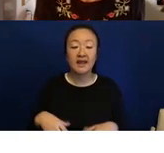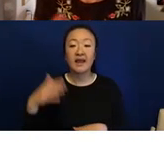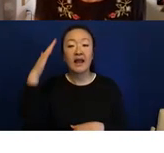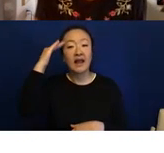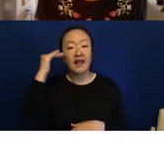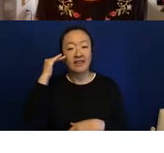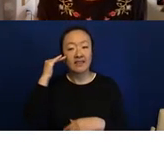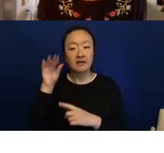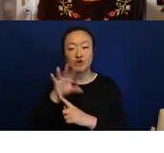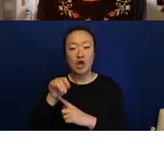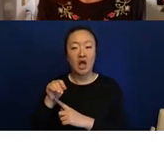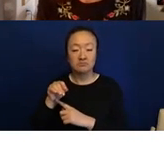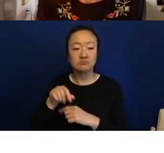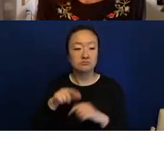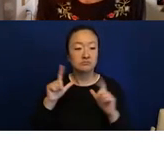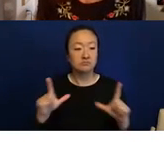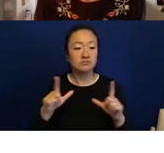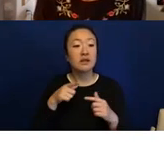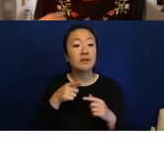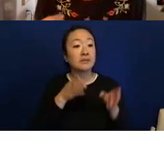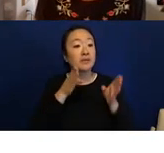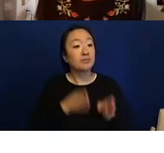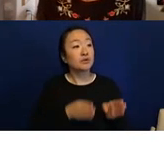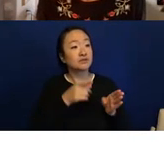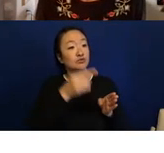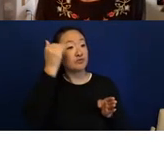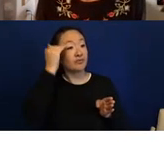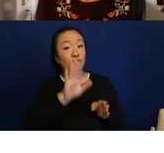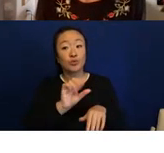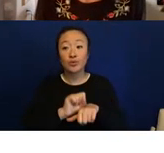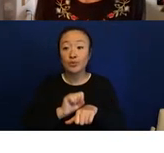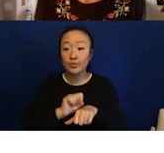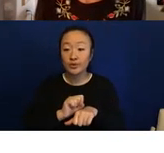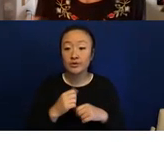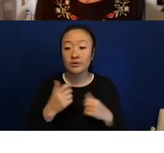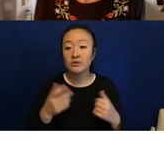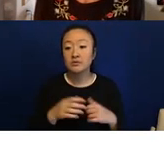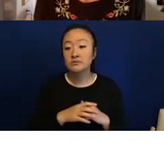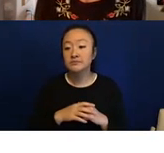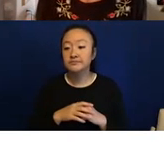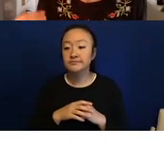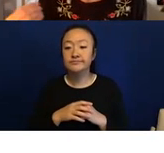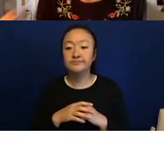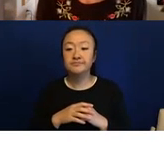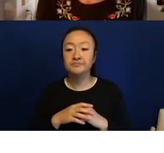can be from somebody who is familiar with your work. It is not the most prestigious